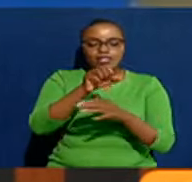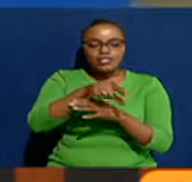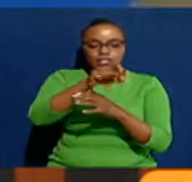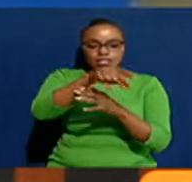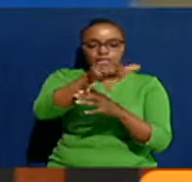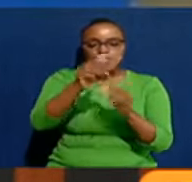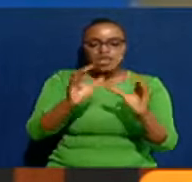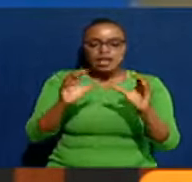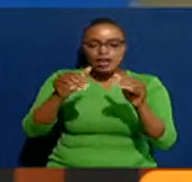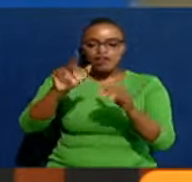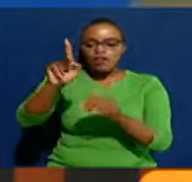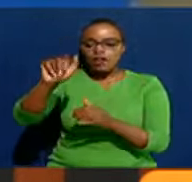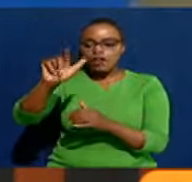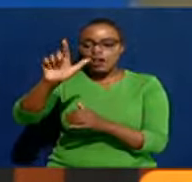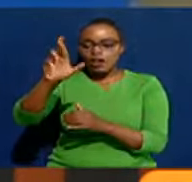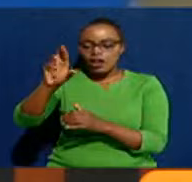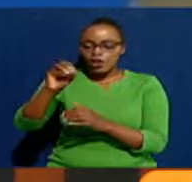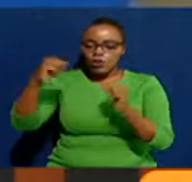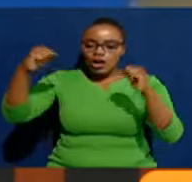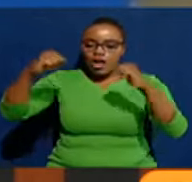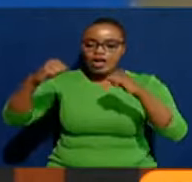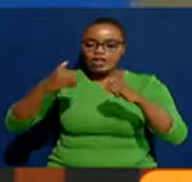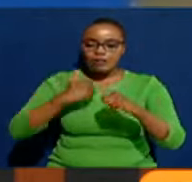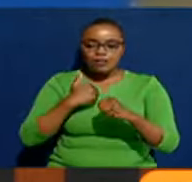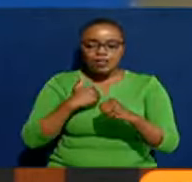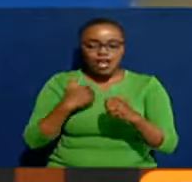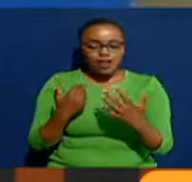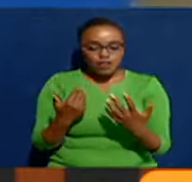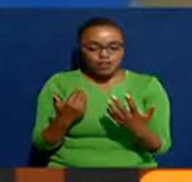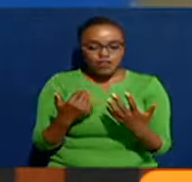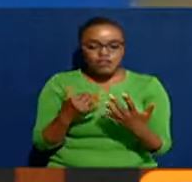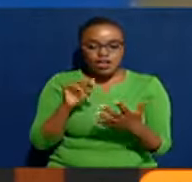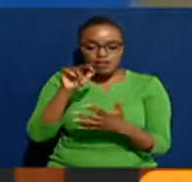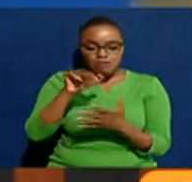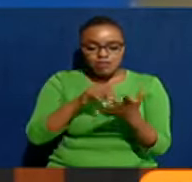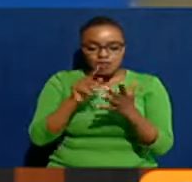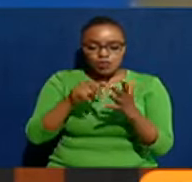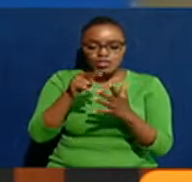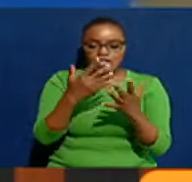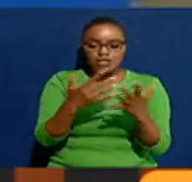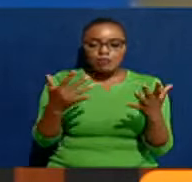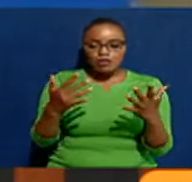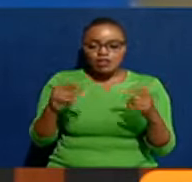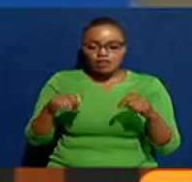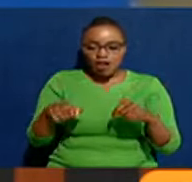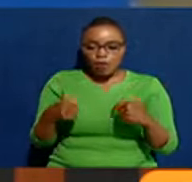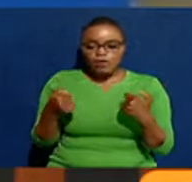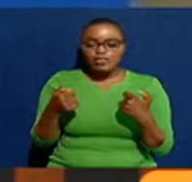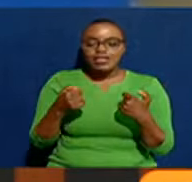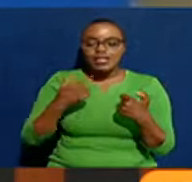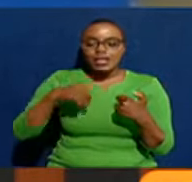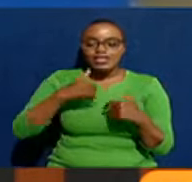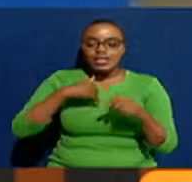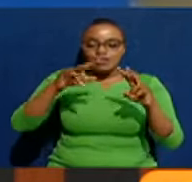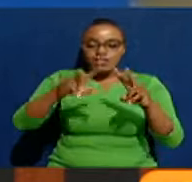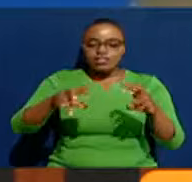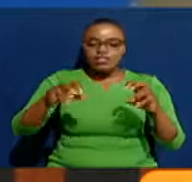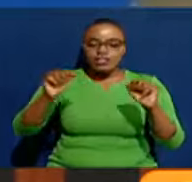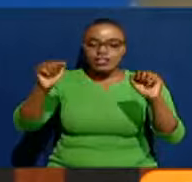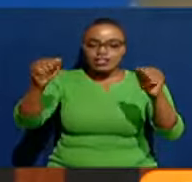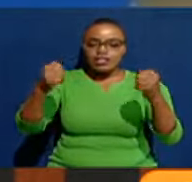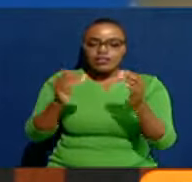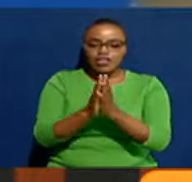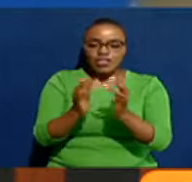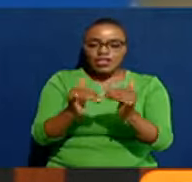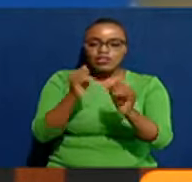that Karo will enter agreement with. So these are products by ourselves. We have checked the safety, the